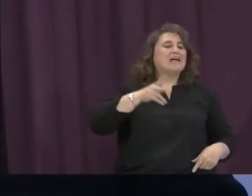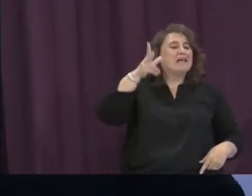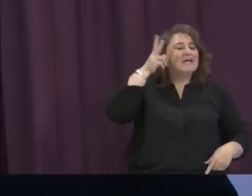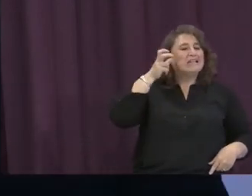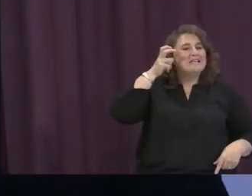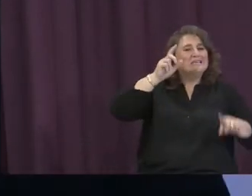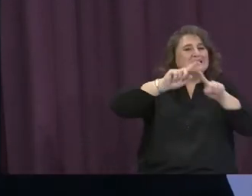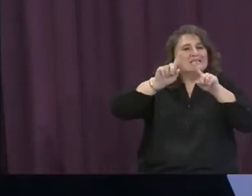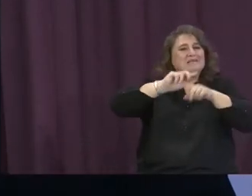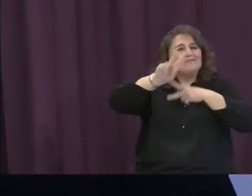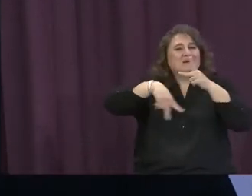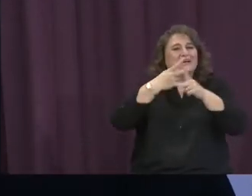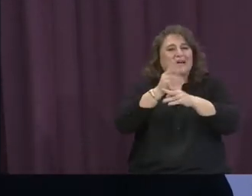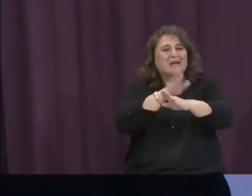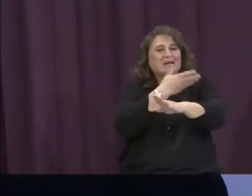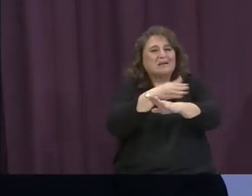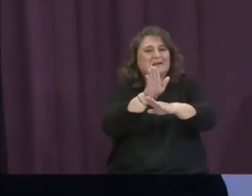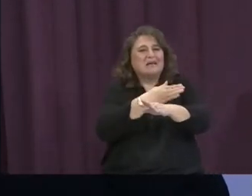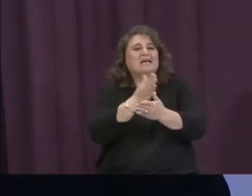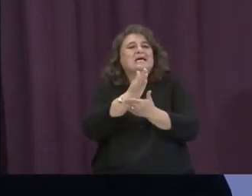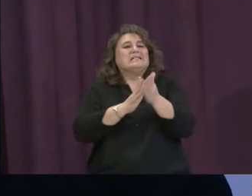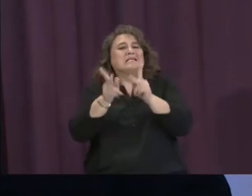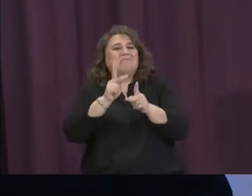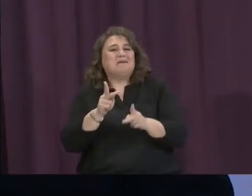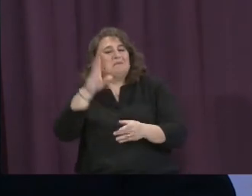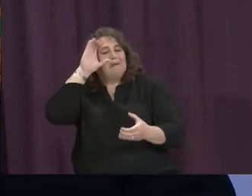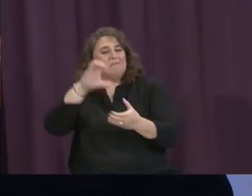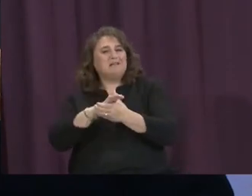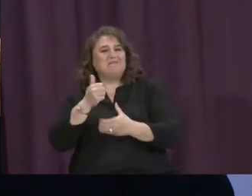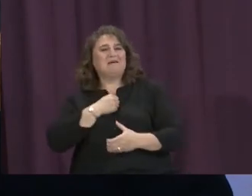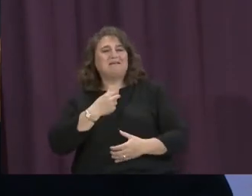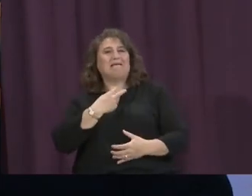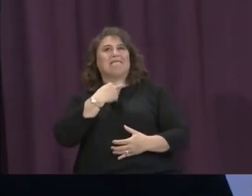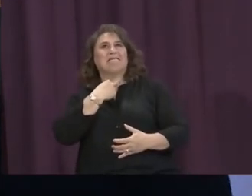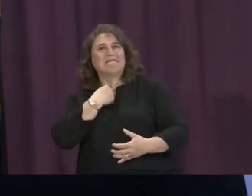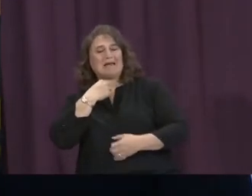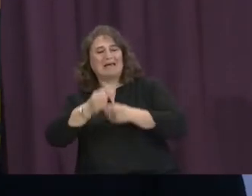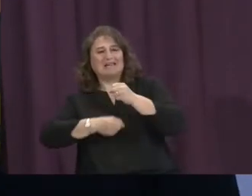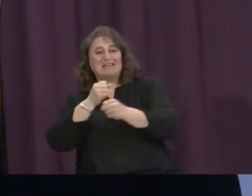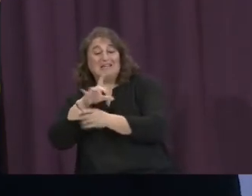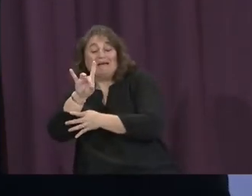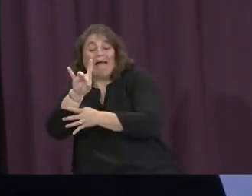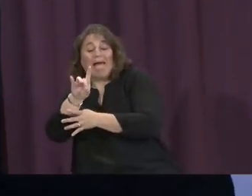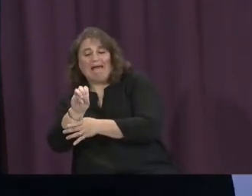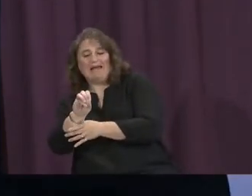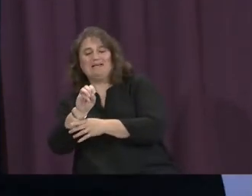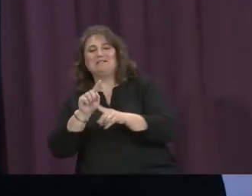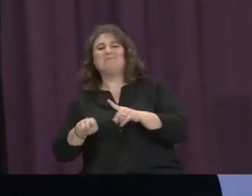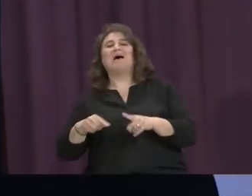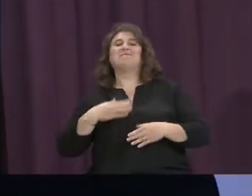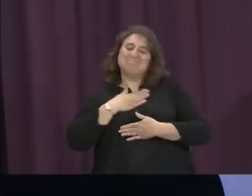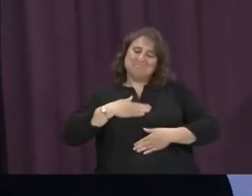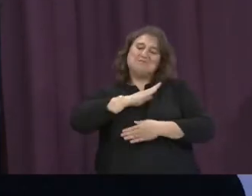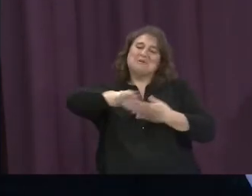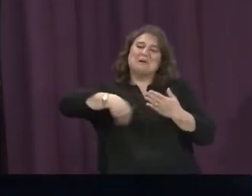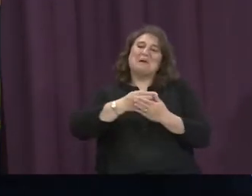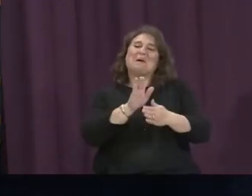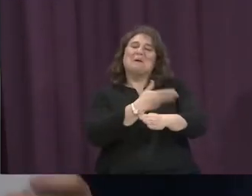things. Sometimes my friends just think I'm stuck in the 80s, but you know, okay. I like to listen to all kinds of music. So,